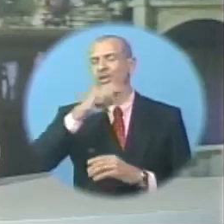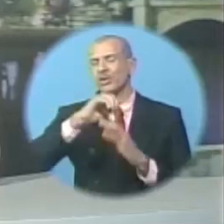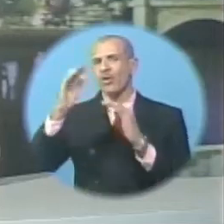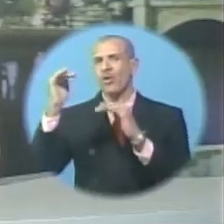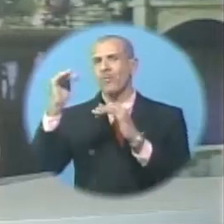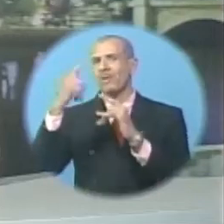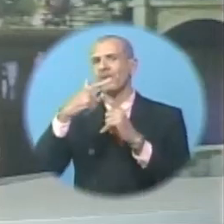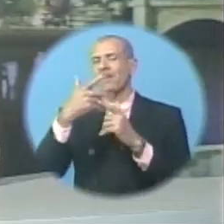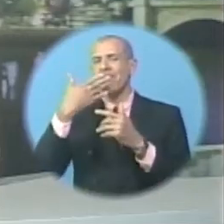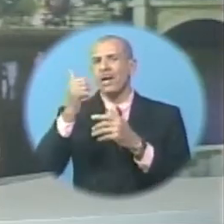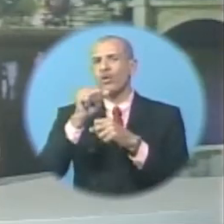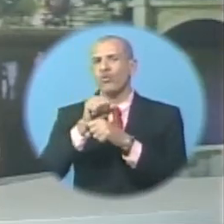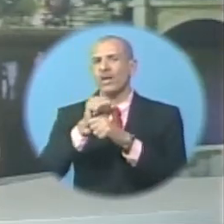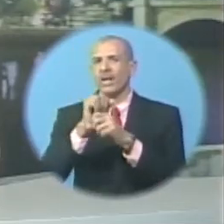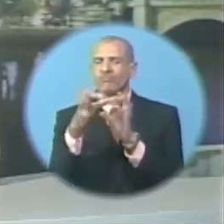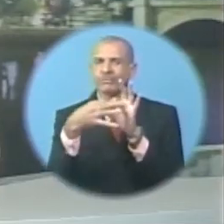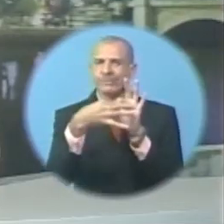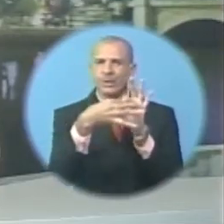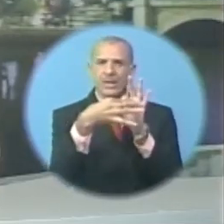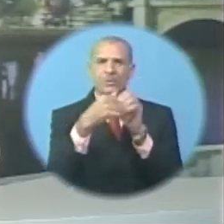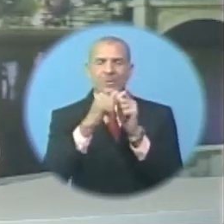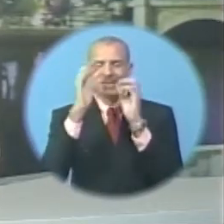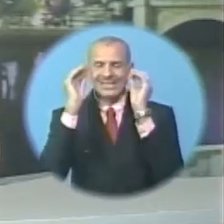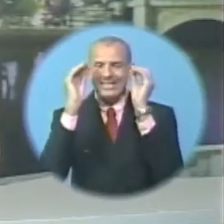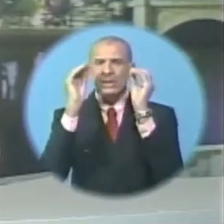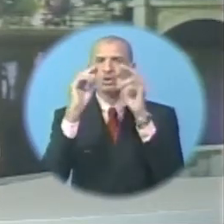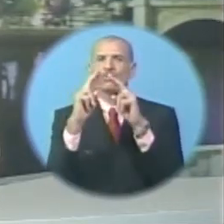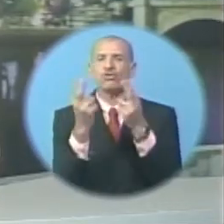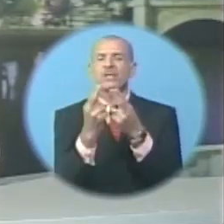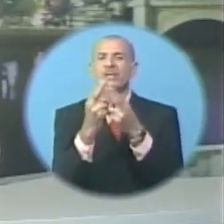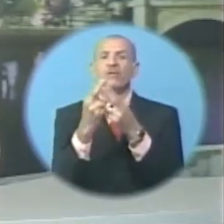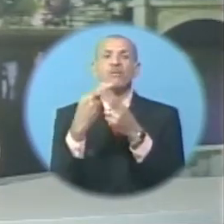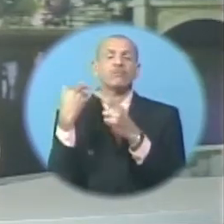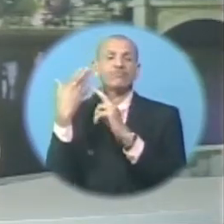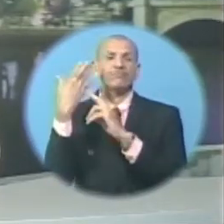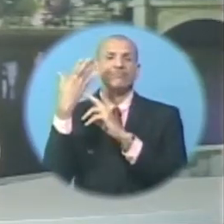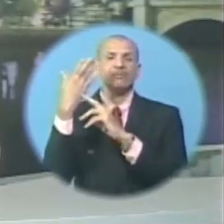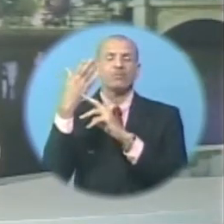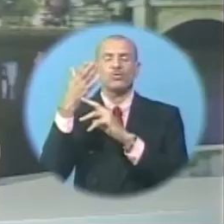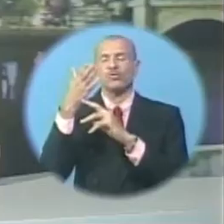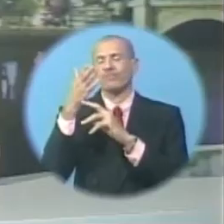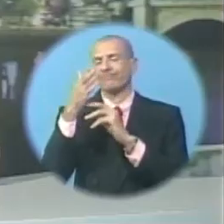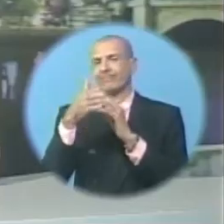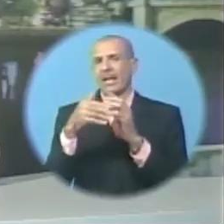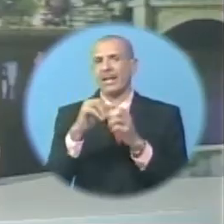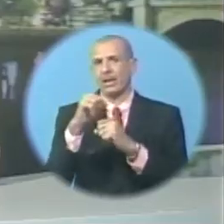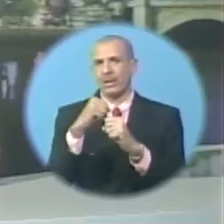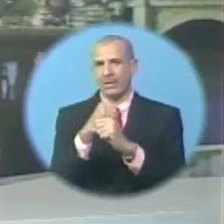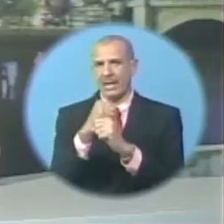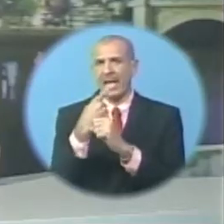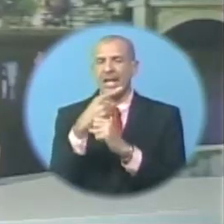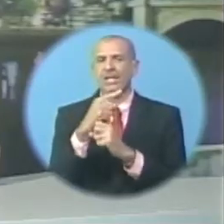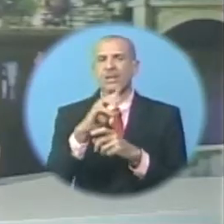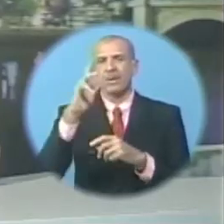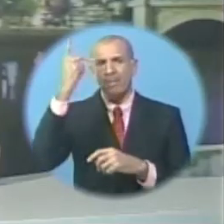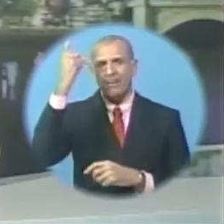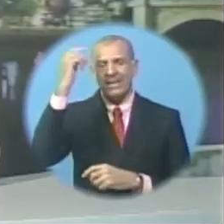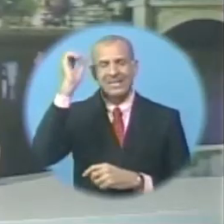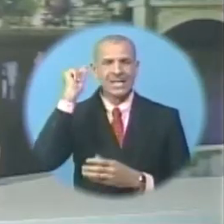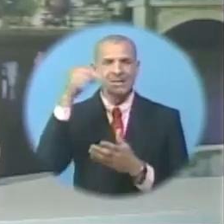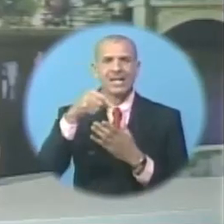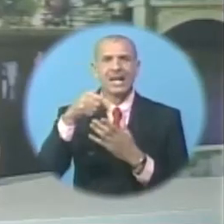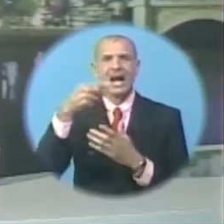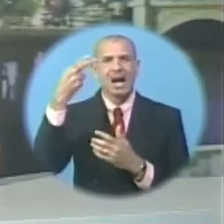better working relations with the local teachers' unions over the coming year. That's the pledge from Parliamentary Secretary in the Ministry,